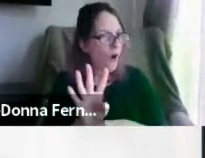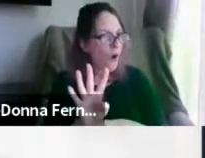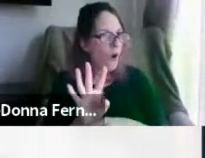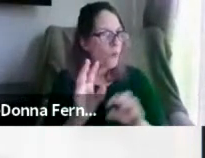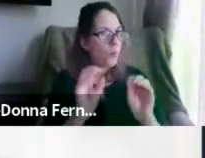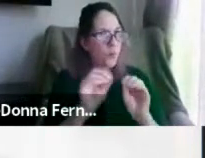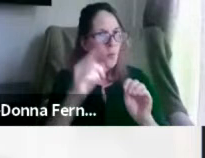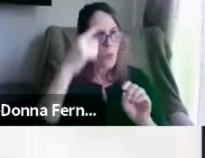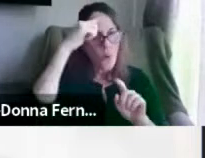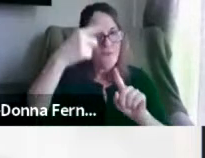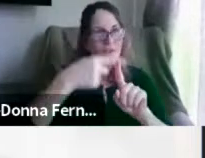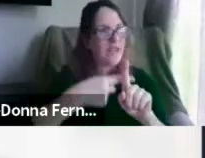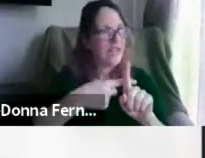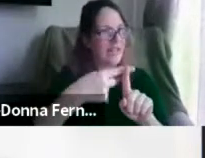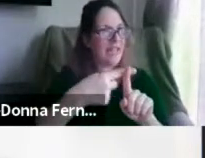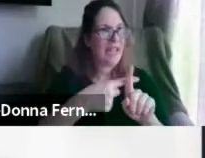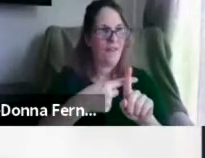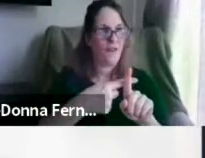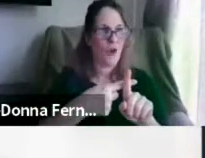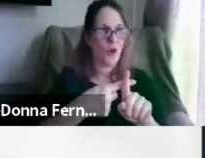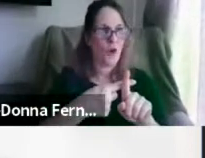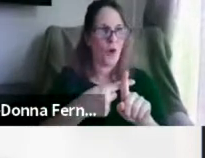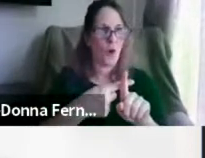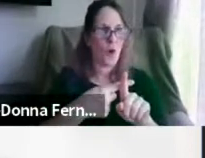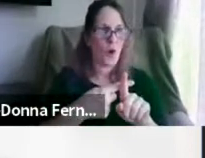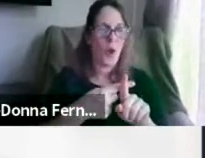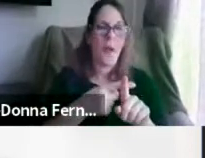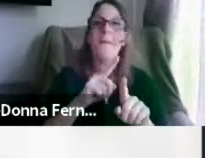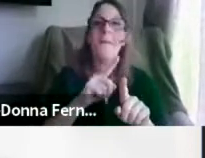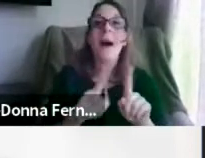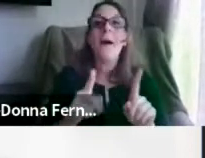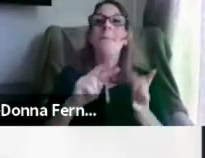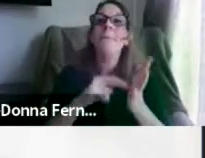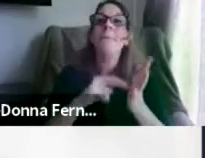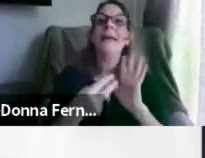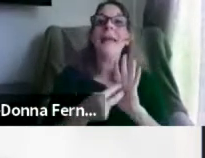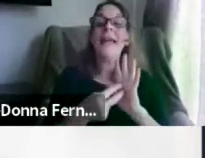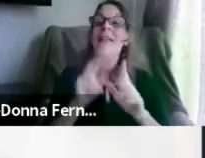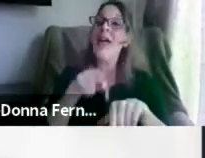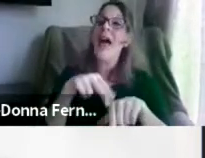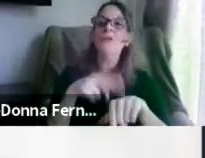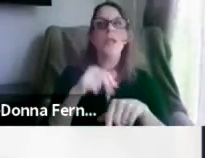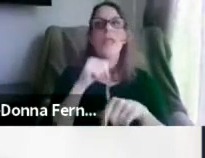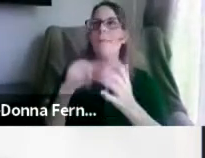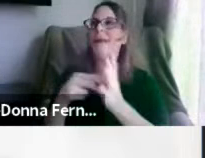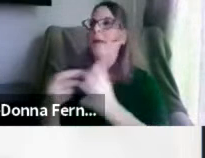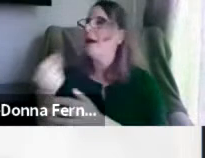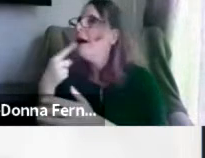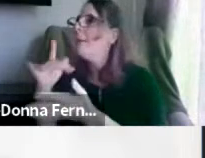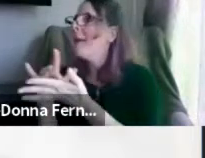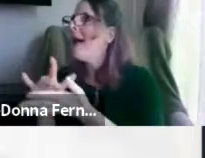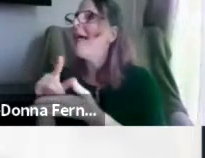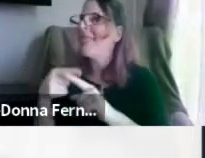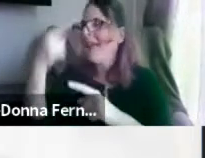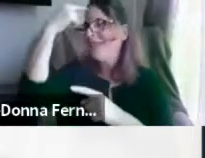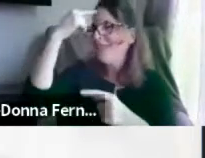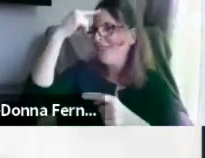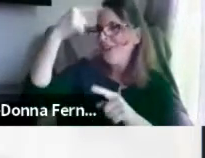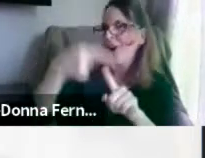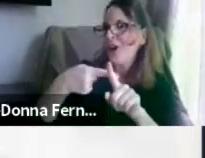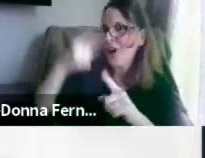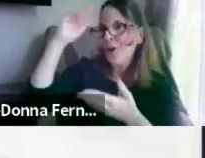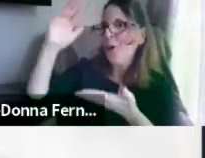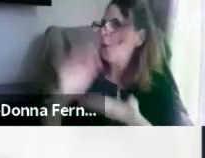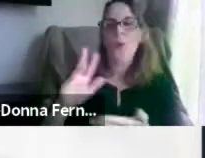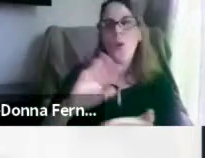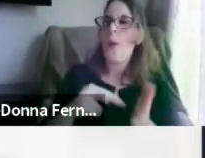with that fever is that it cannot be reduced with the use of medications. It has to naturally be reduced. And their symptoms,